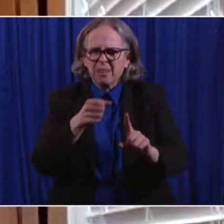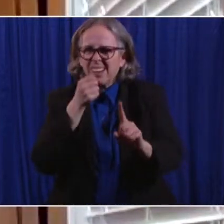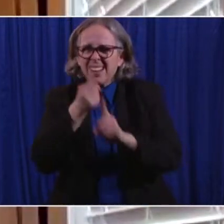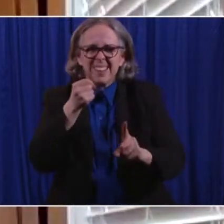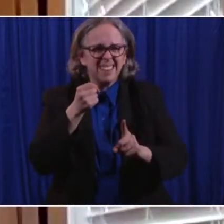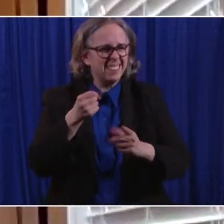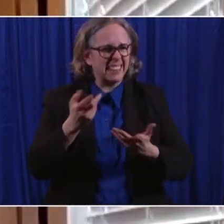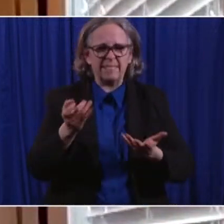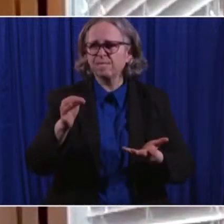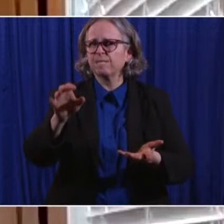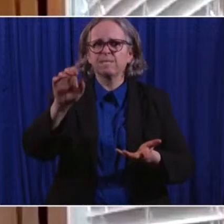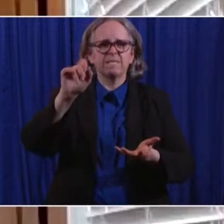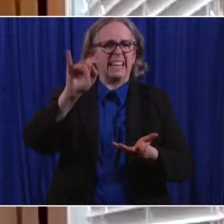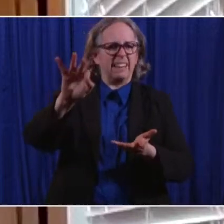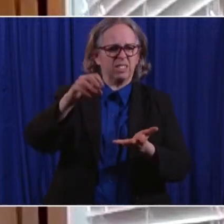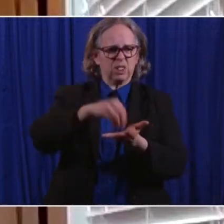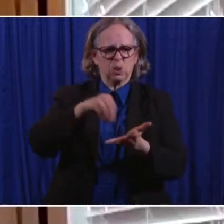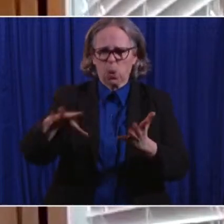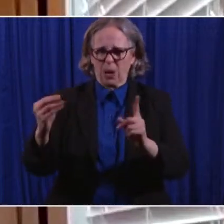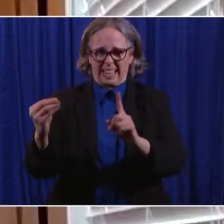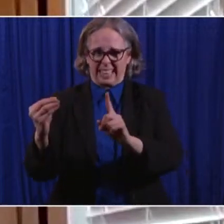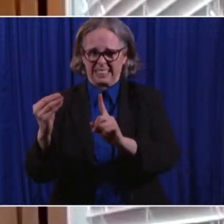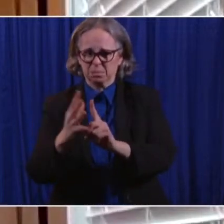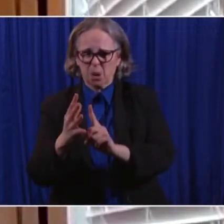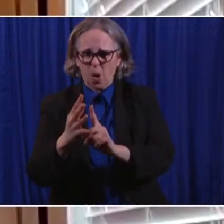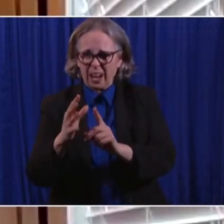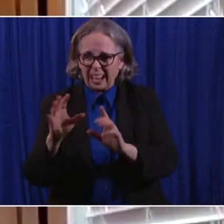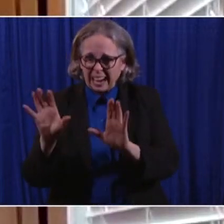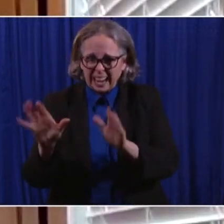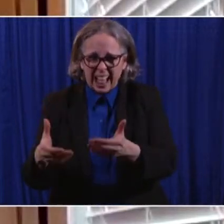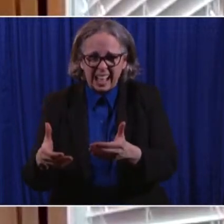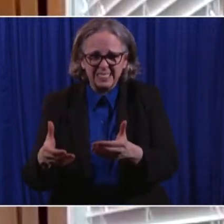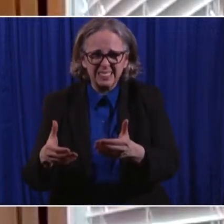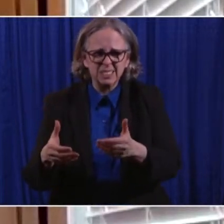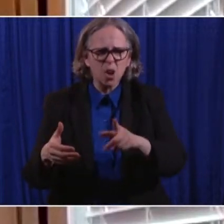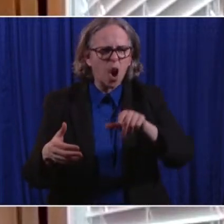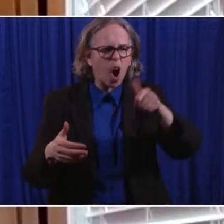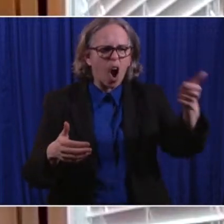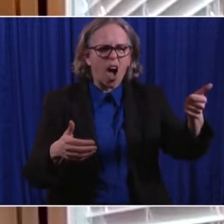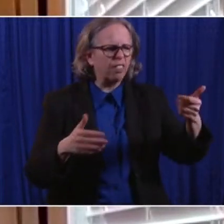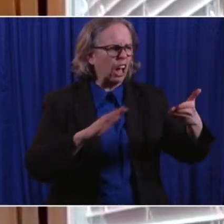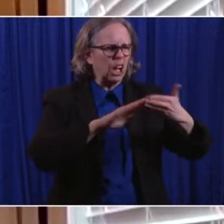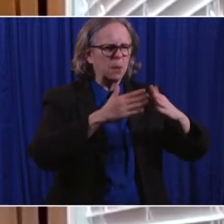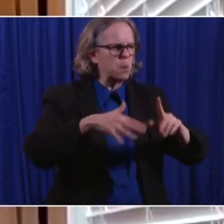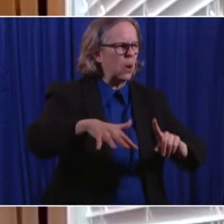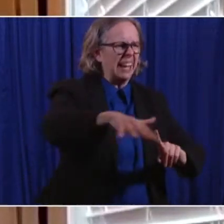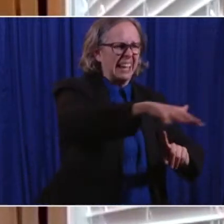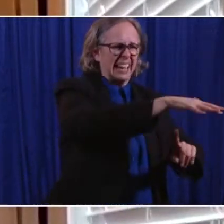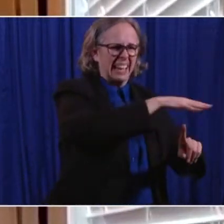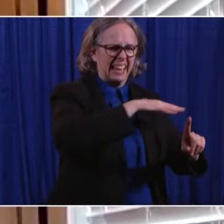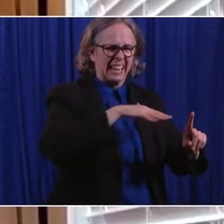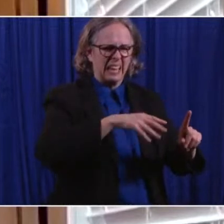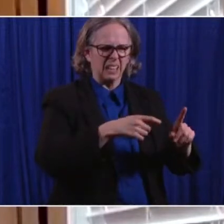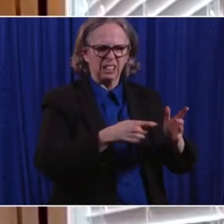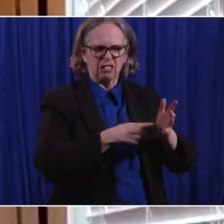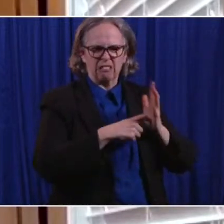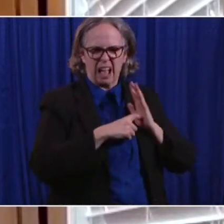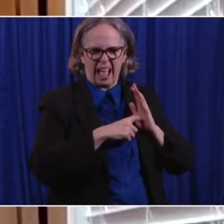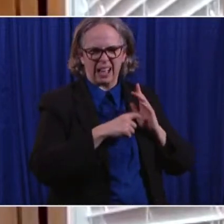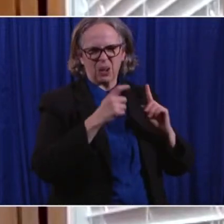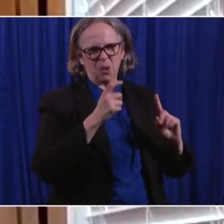outside the classroom that requires them to quarantine. In considering that quarantine, we